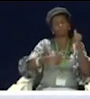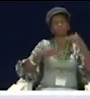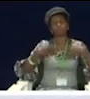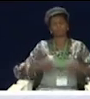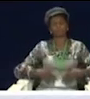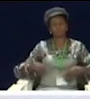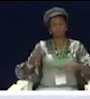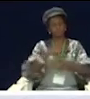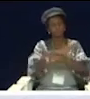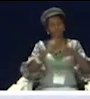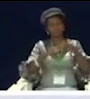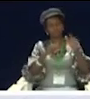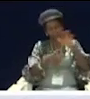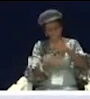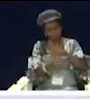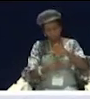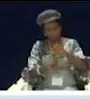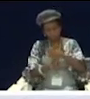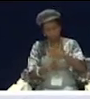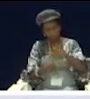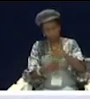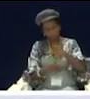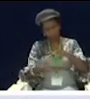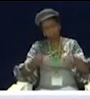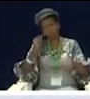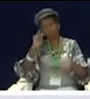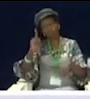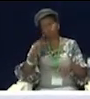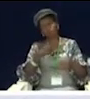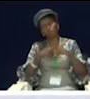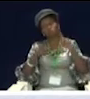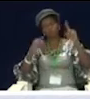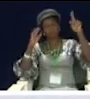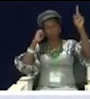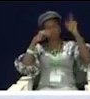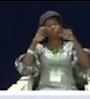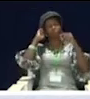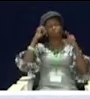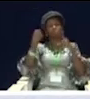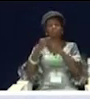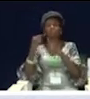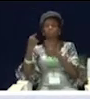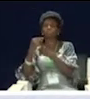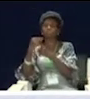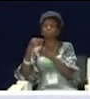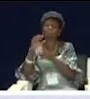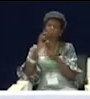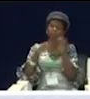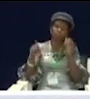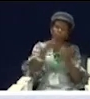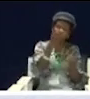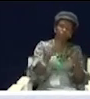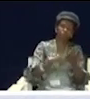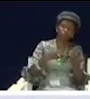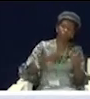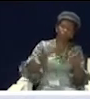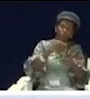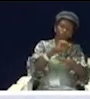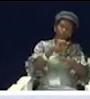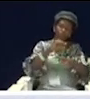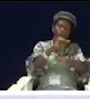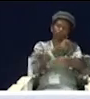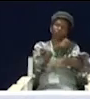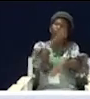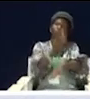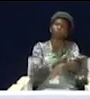don't want to be under anyone. But he says in his word, if you want to have authority, you